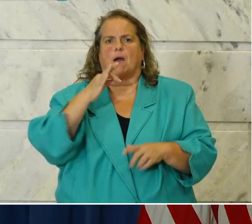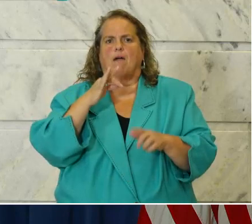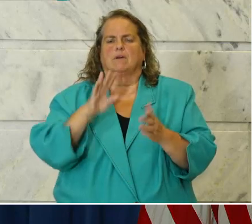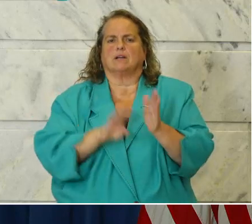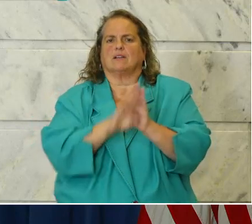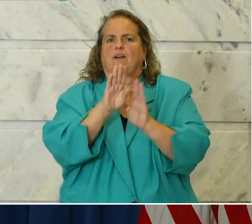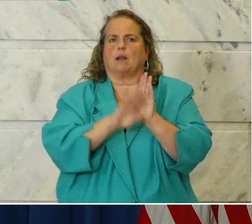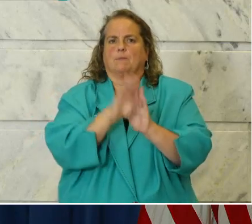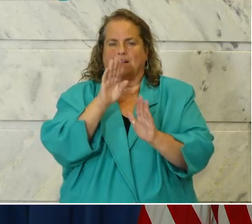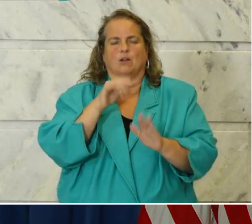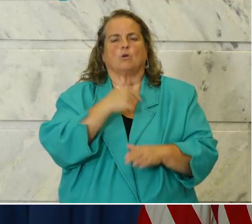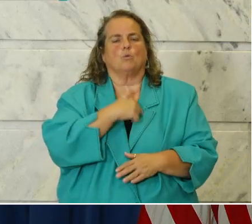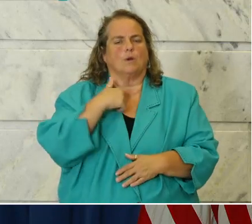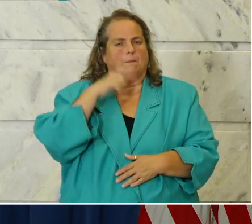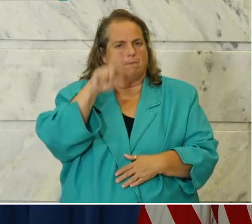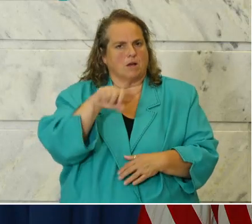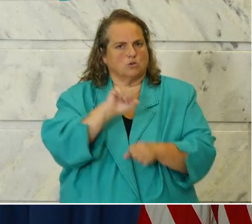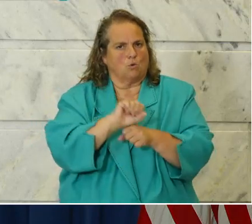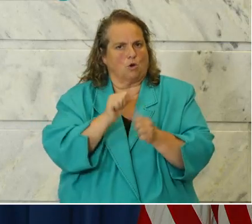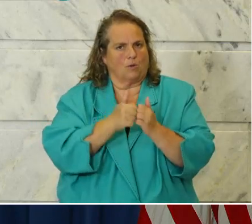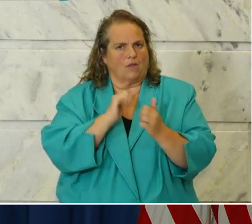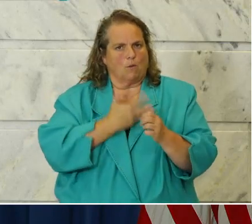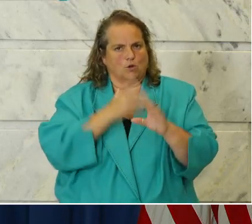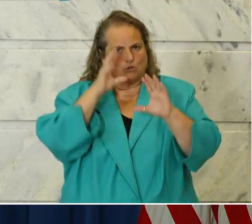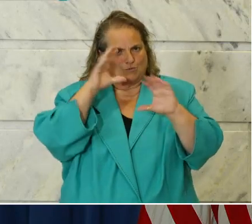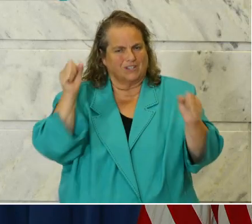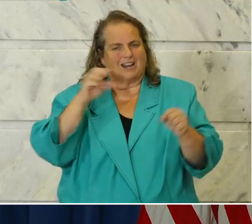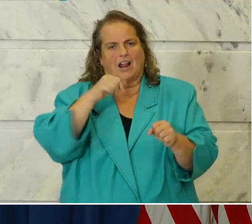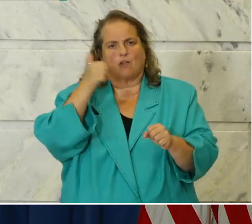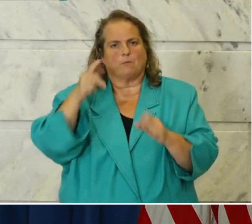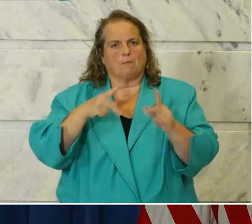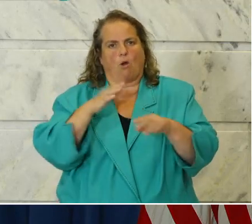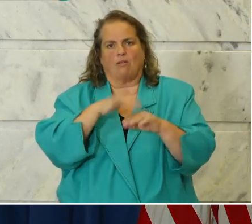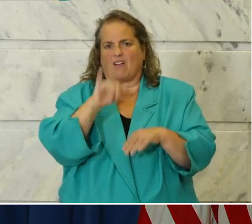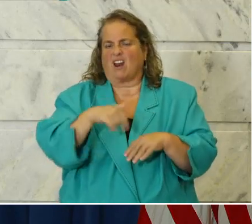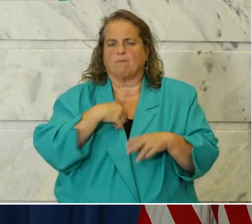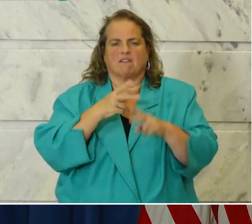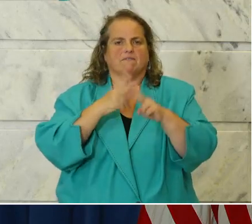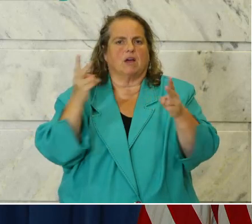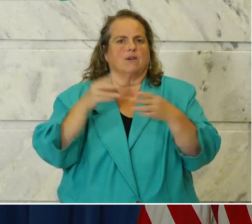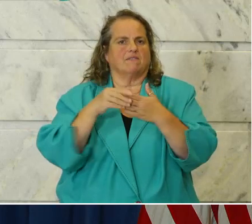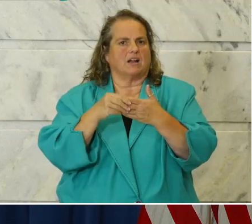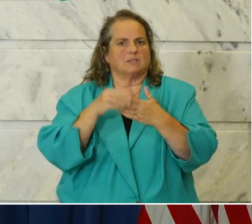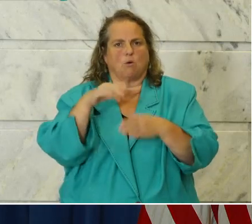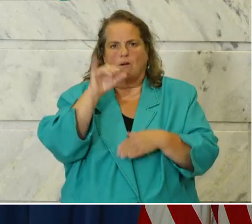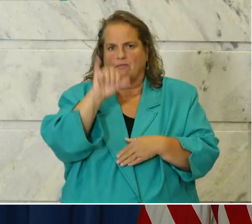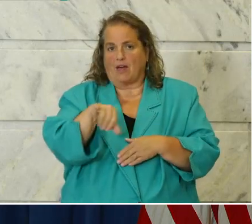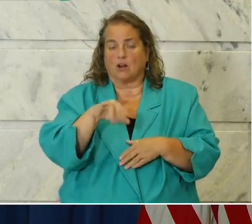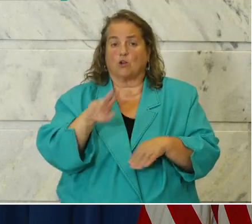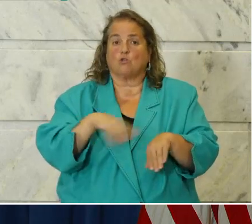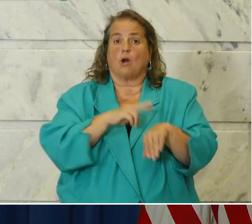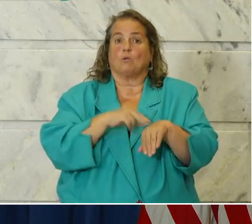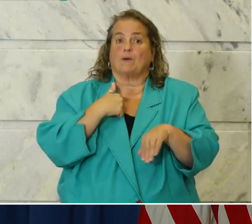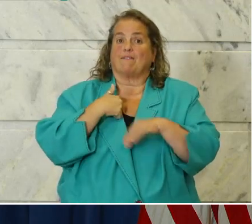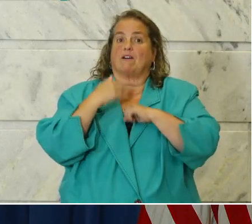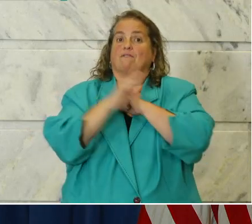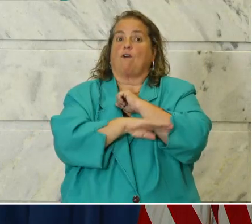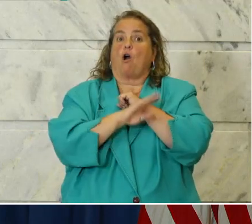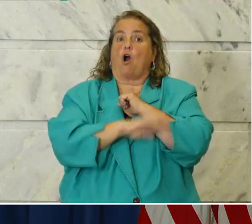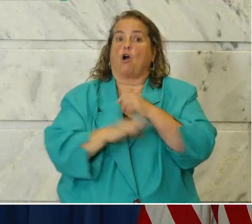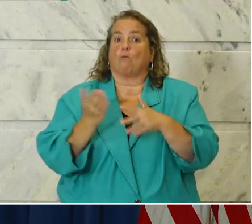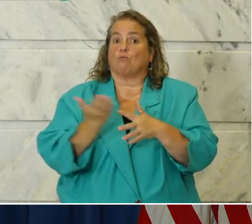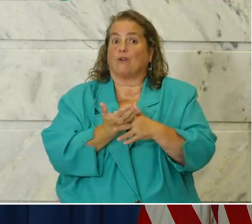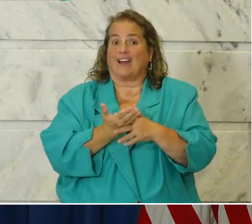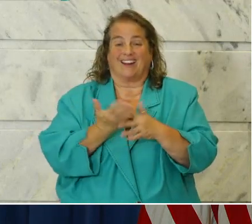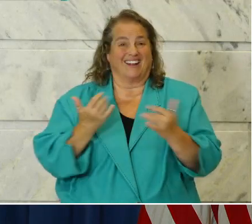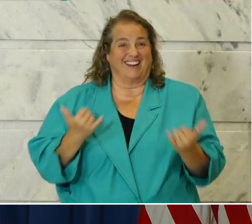want to work with our superintendents and others on, and I'm flexible. Normally we have a fall break. I'd recommend, especially with